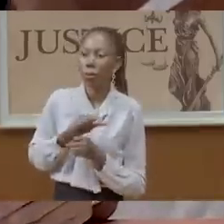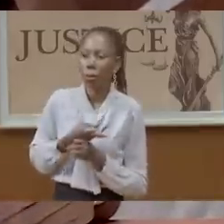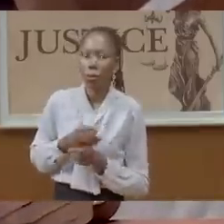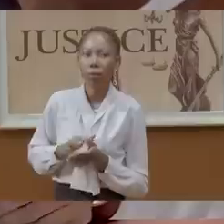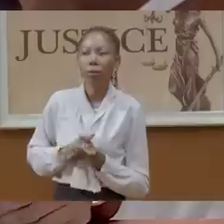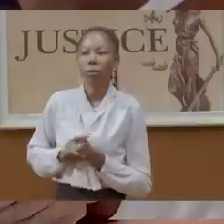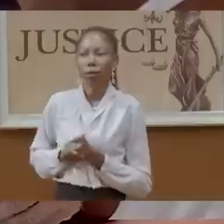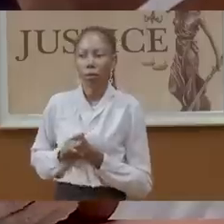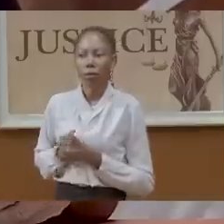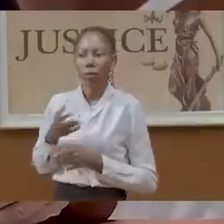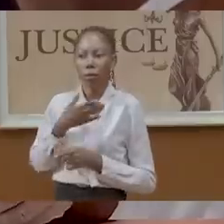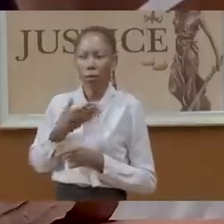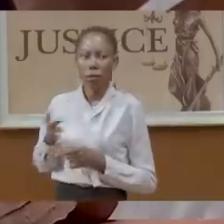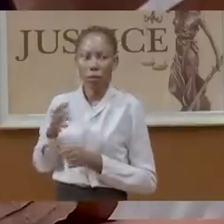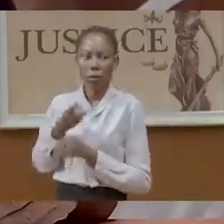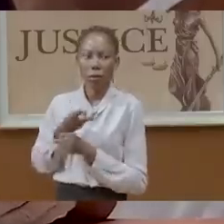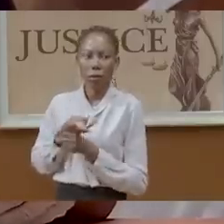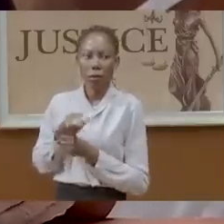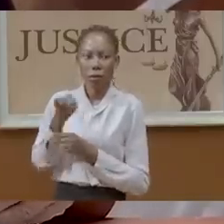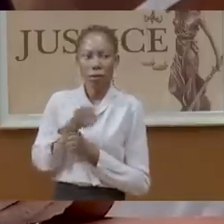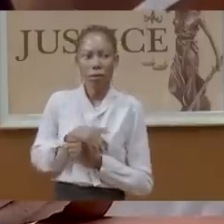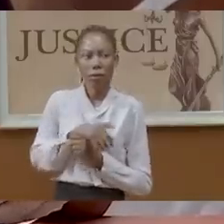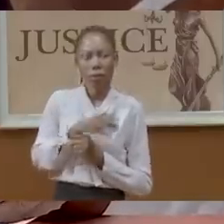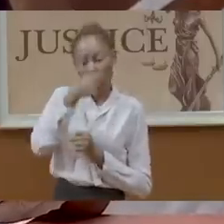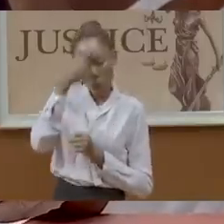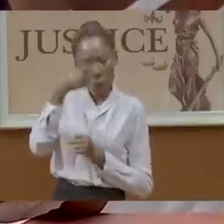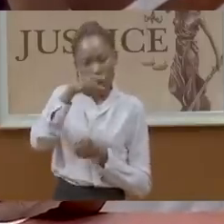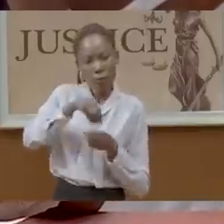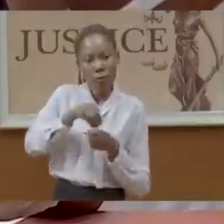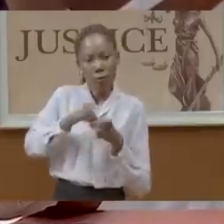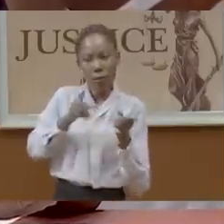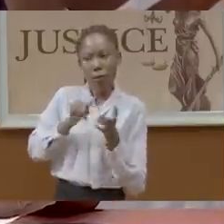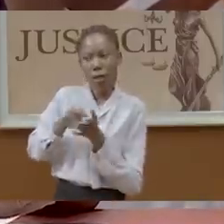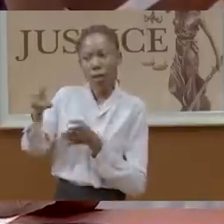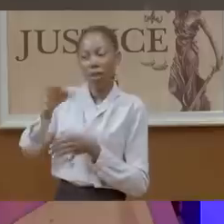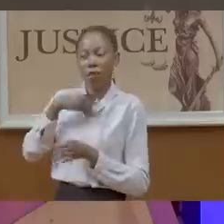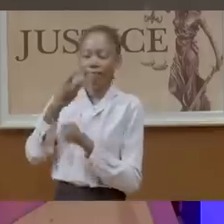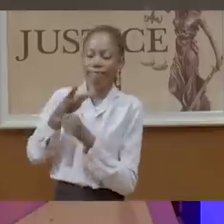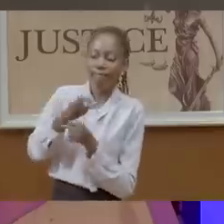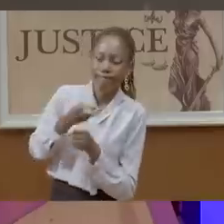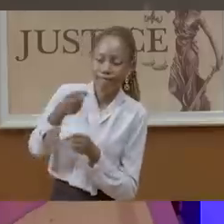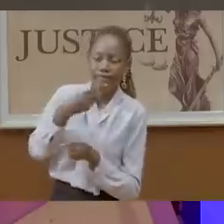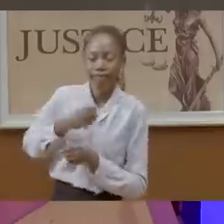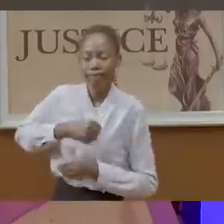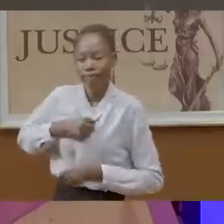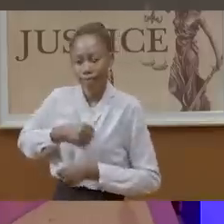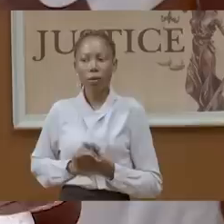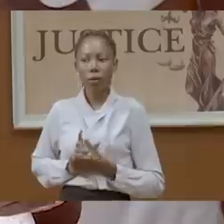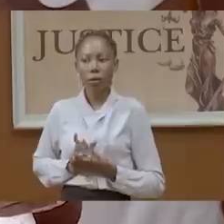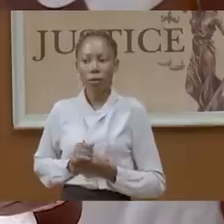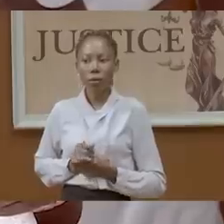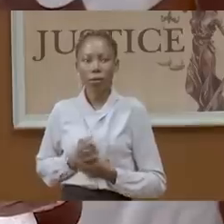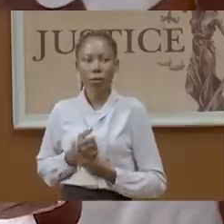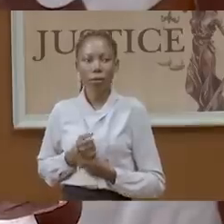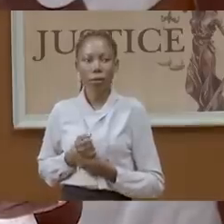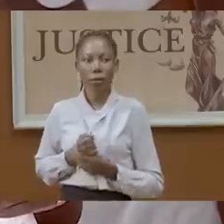begged. They apologized. Yes. Because I have it there that I eventually apologized. Yeah, I had it there with the mother. We left. And